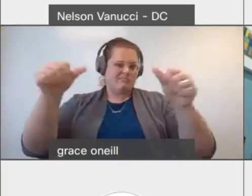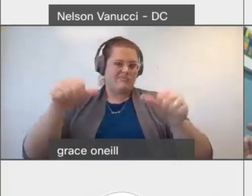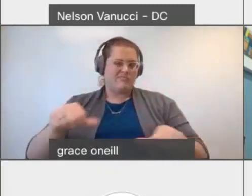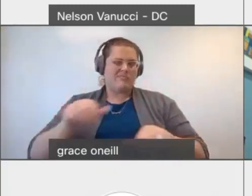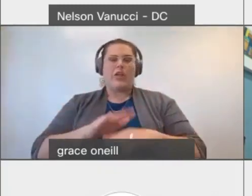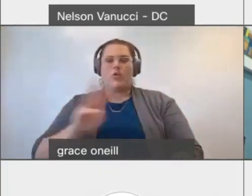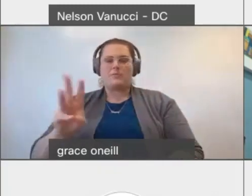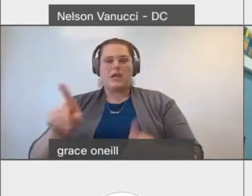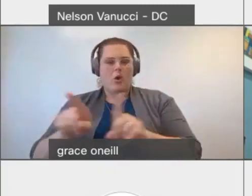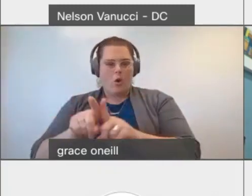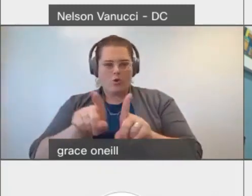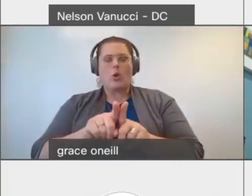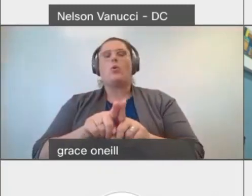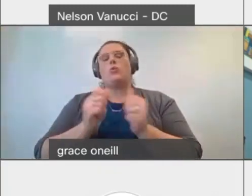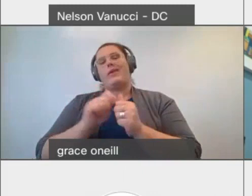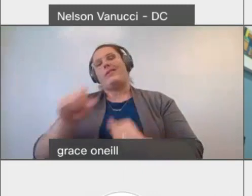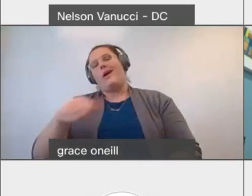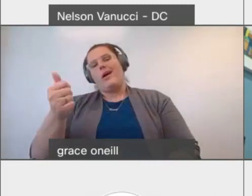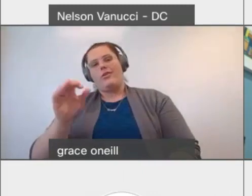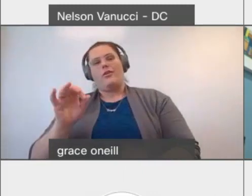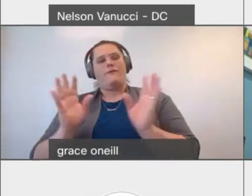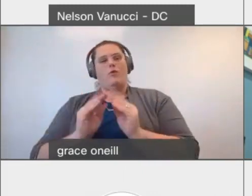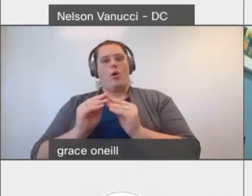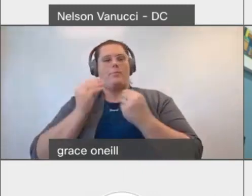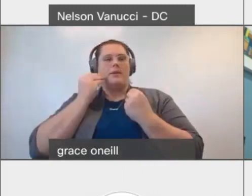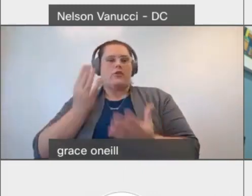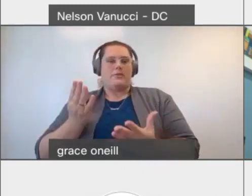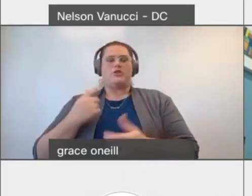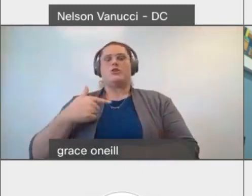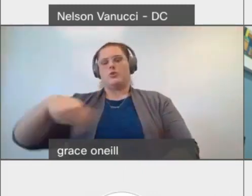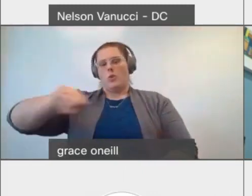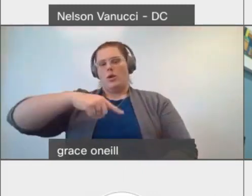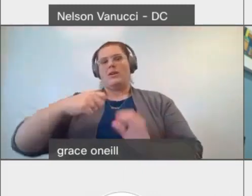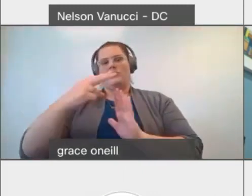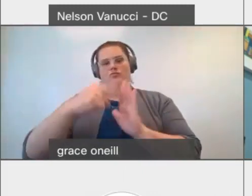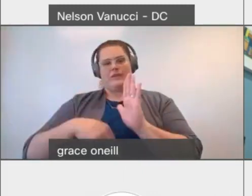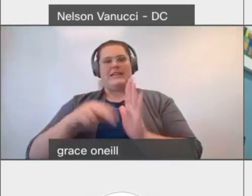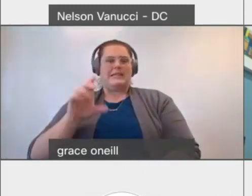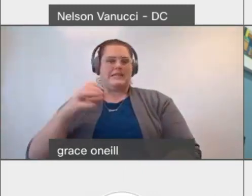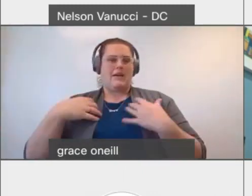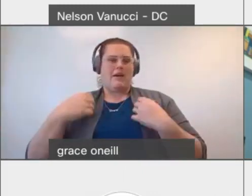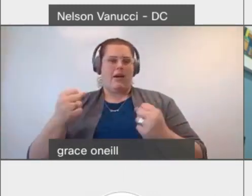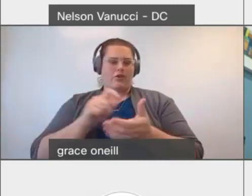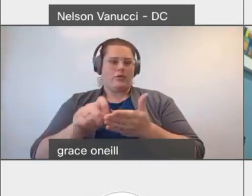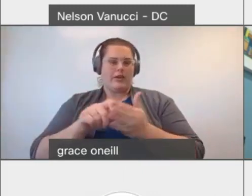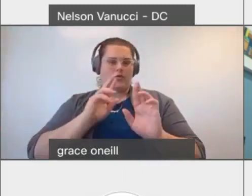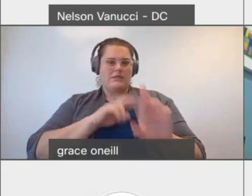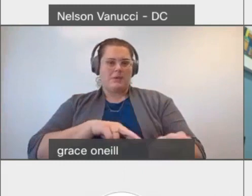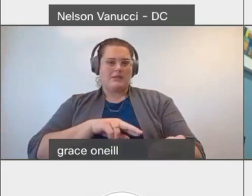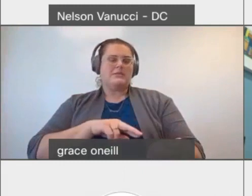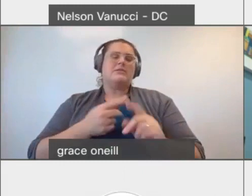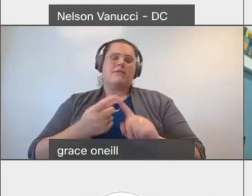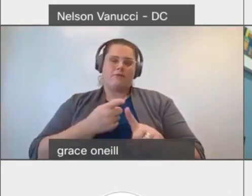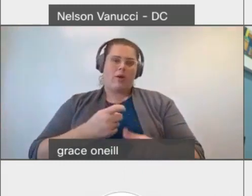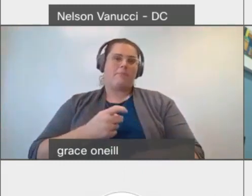other things from our forum so that people can see the written responses from DC Health from questions that were written in